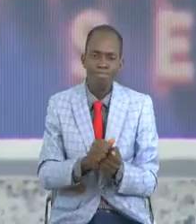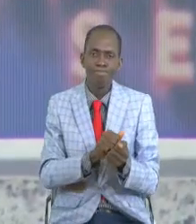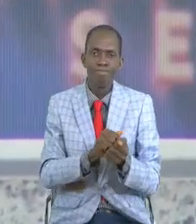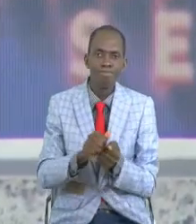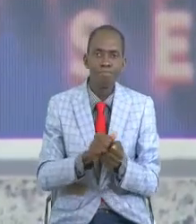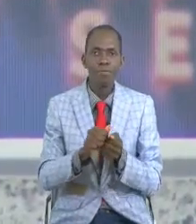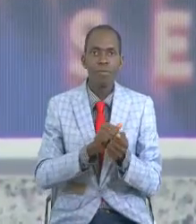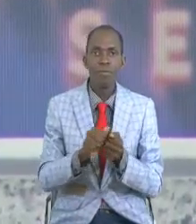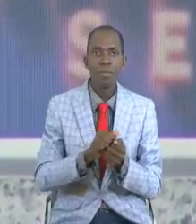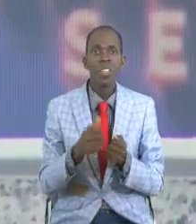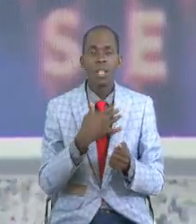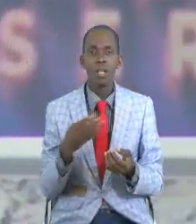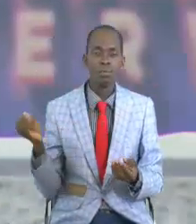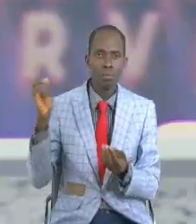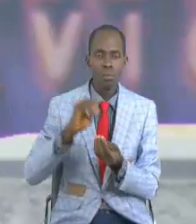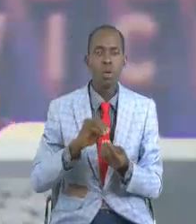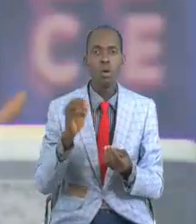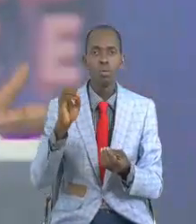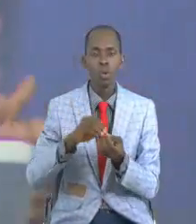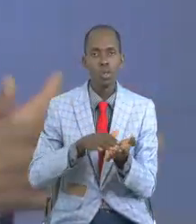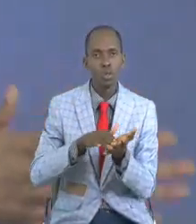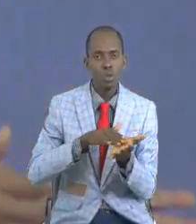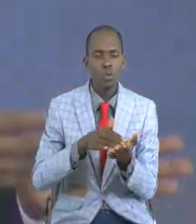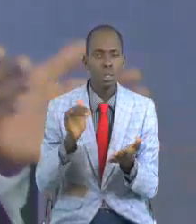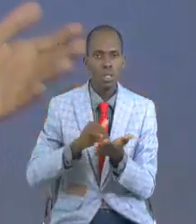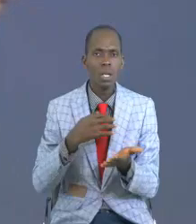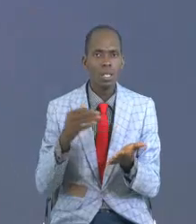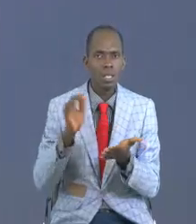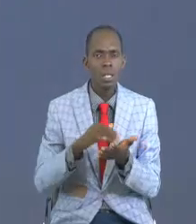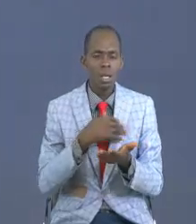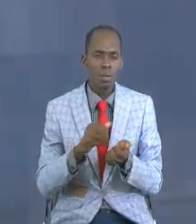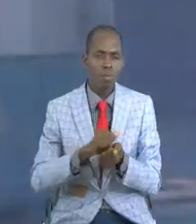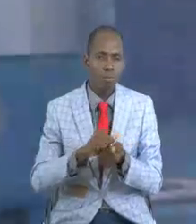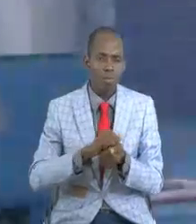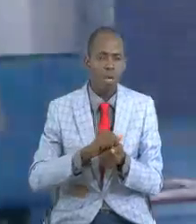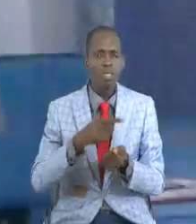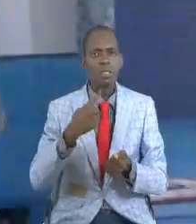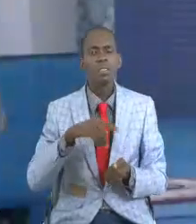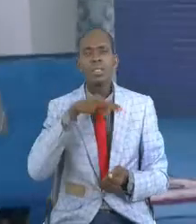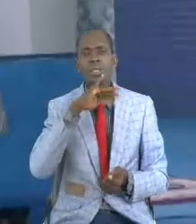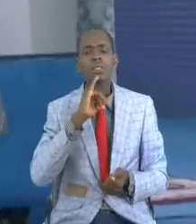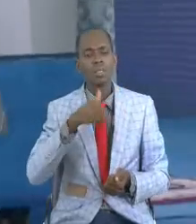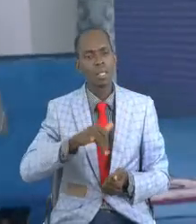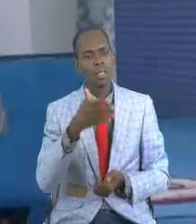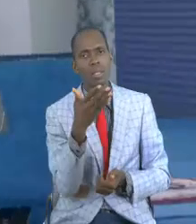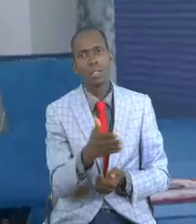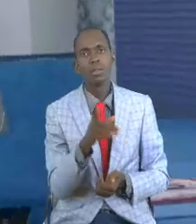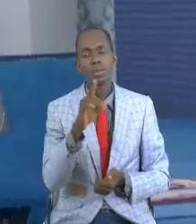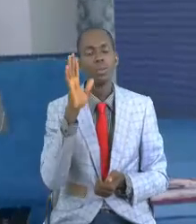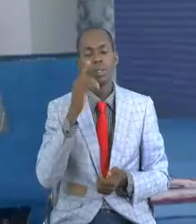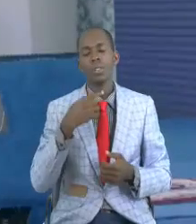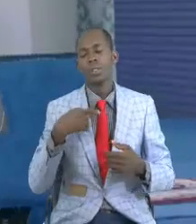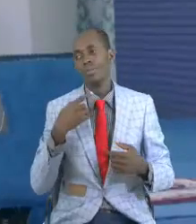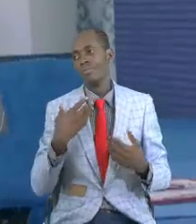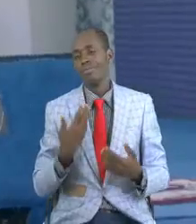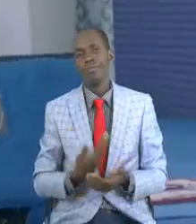that detergent over and over, and you wash, and the stains are still there. You say, I want this